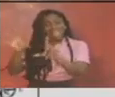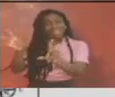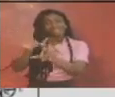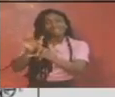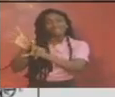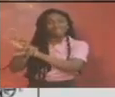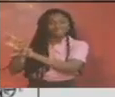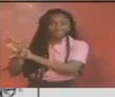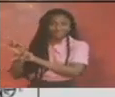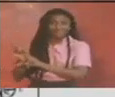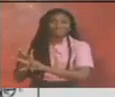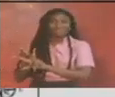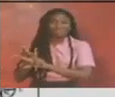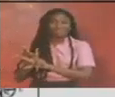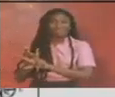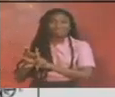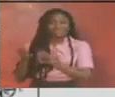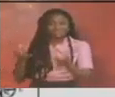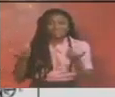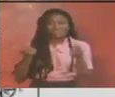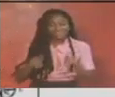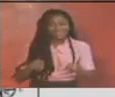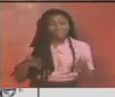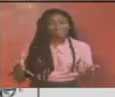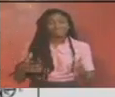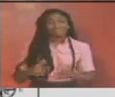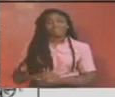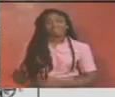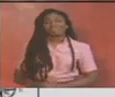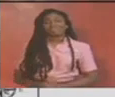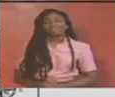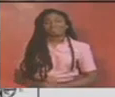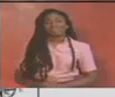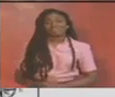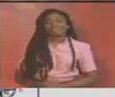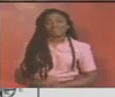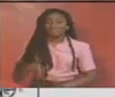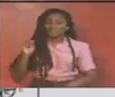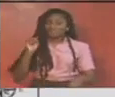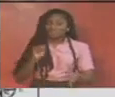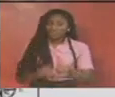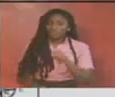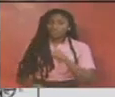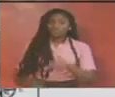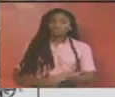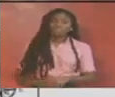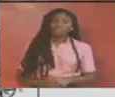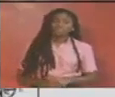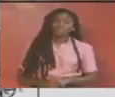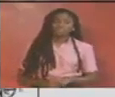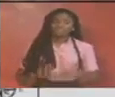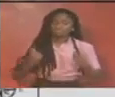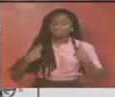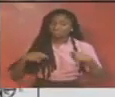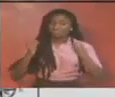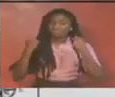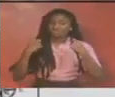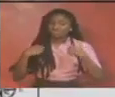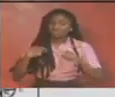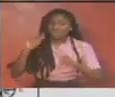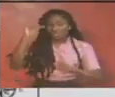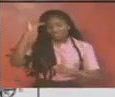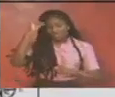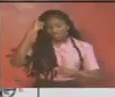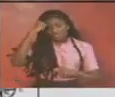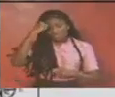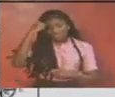risk would be people from all parts of Trinidad and Tobago in some instances. So what we're trying to use the graph to remind us is a